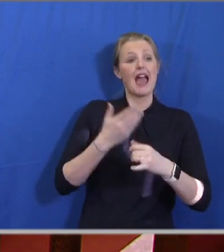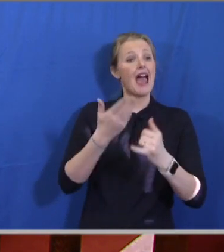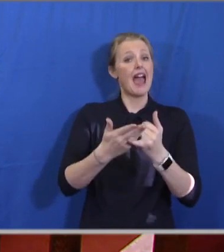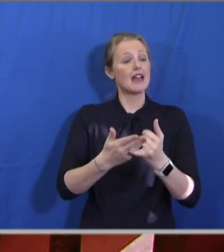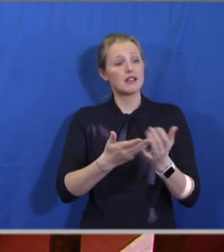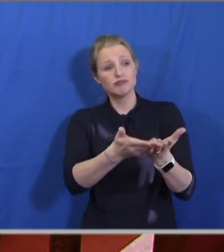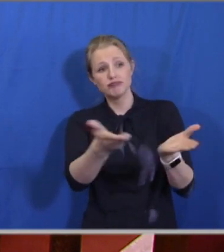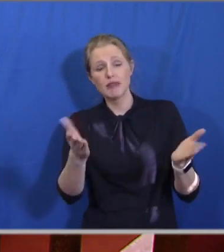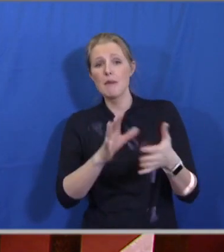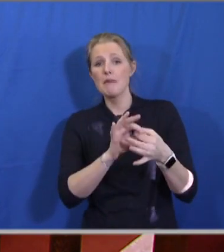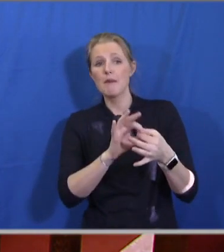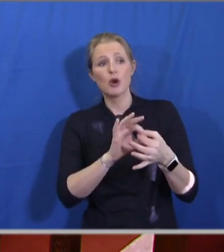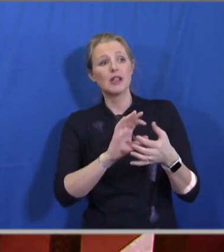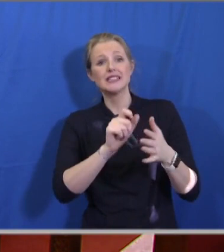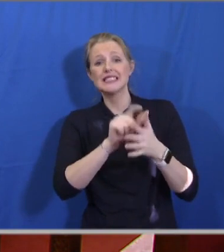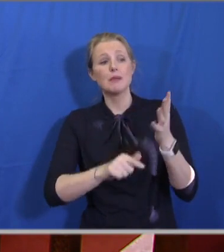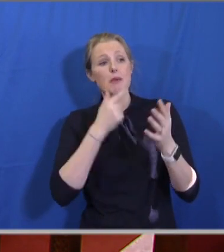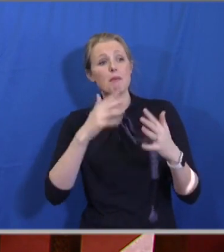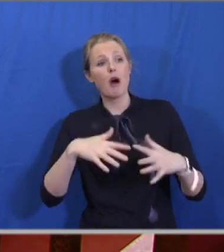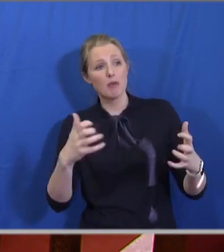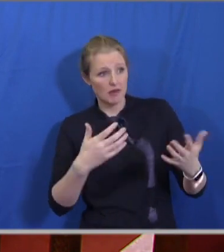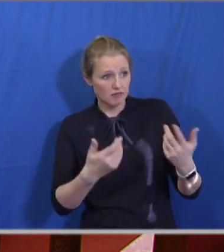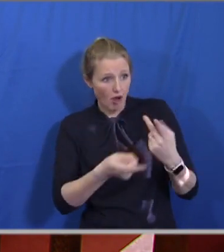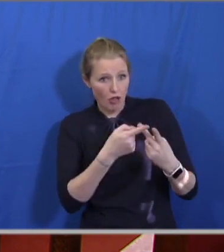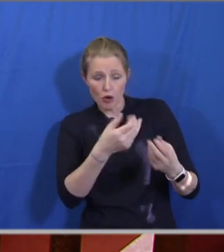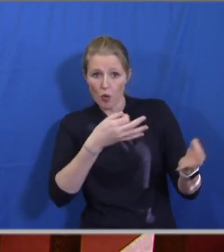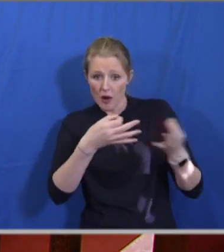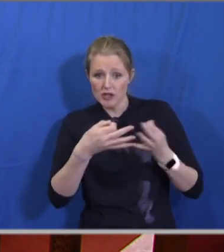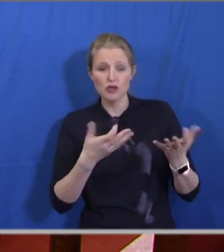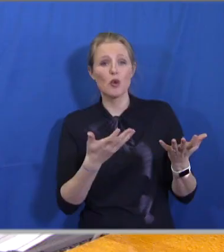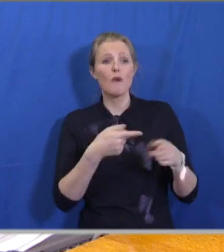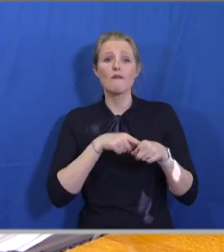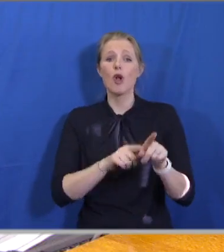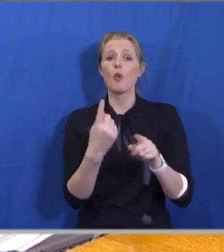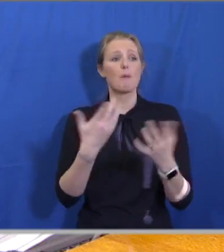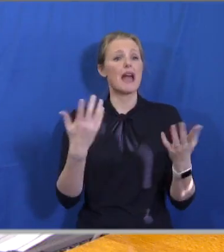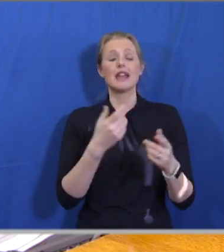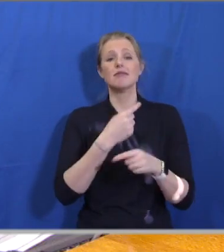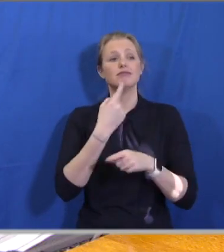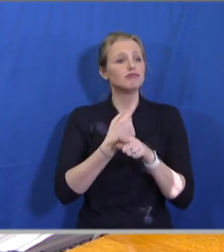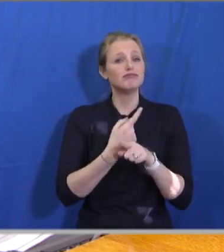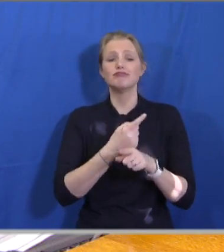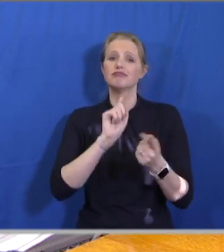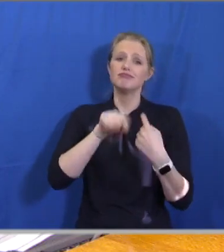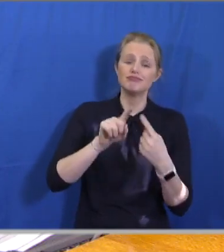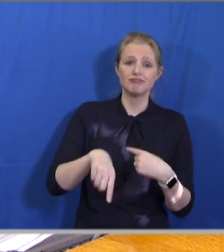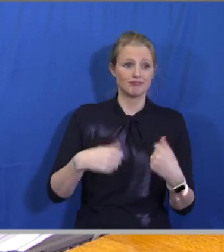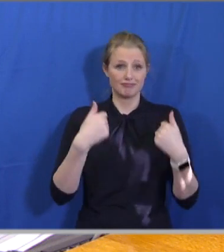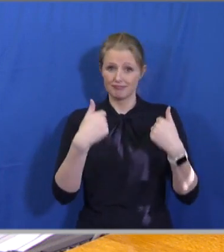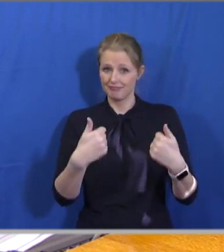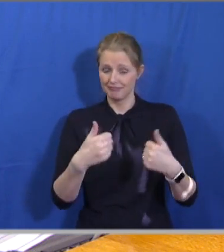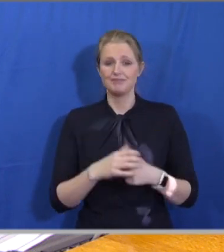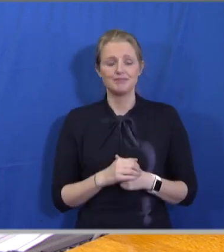come back to members of the Disabled People's Parliament, to pick up on issues and to follow up on anything that you feel needs a further